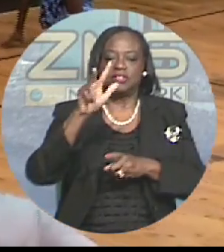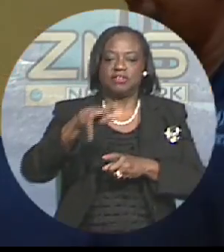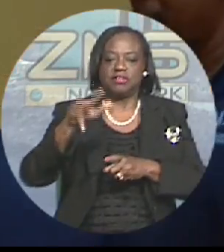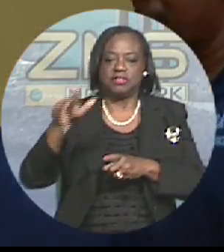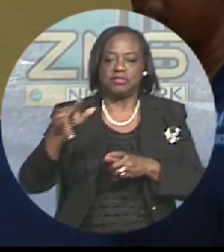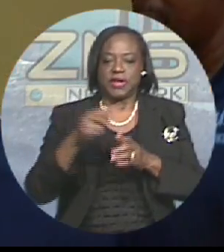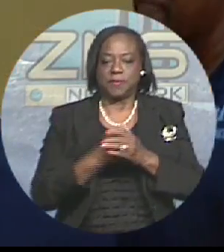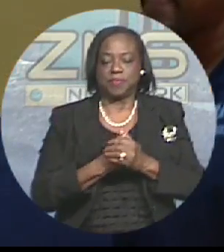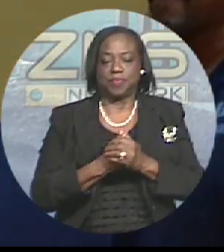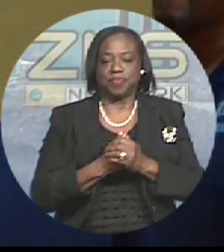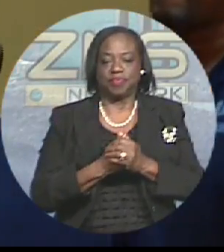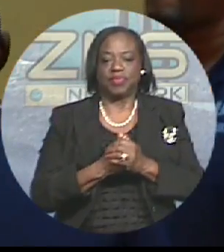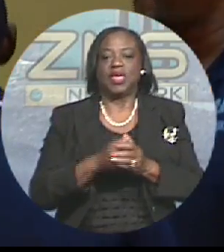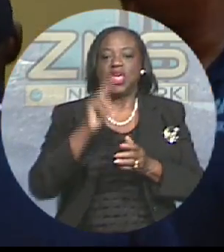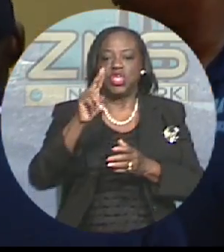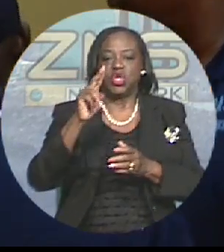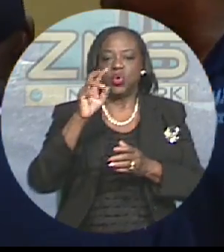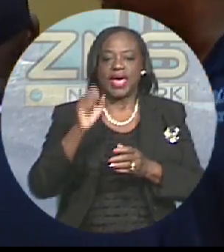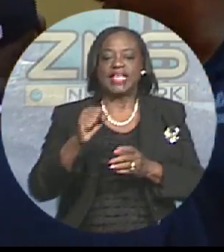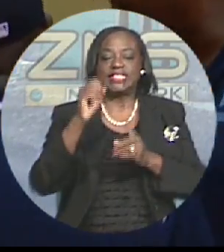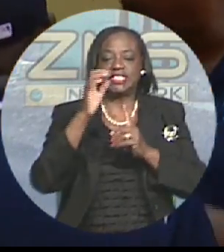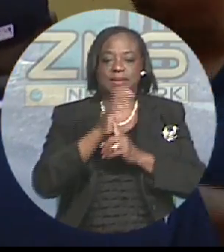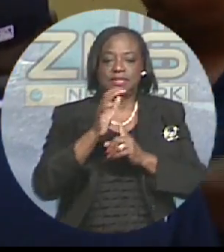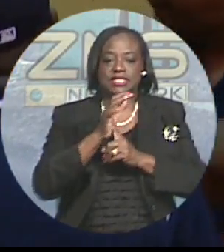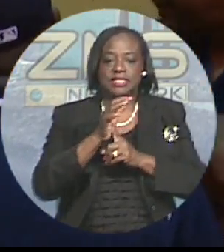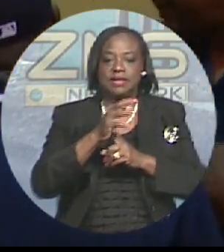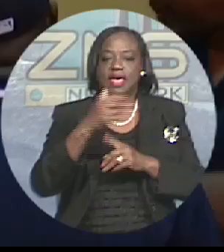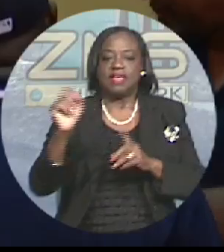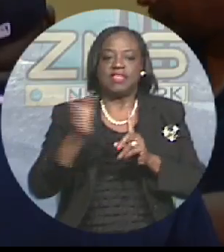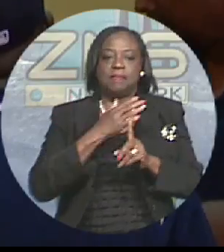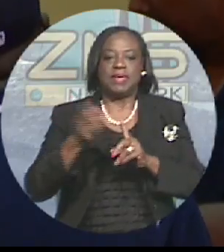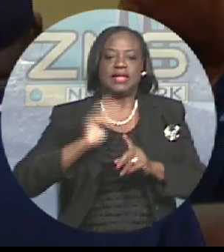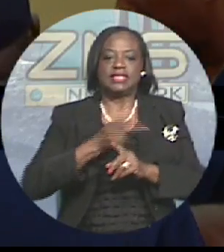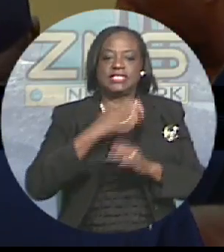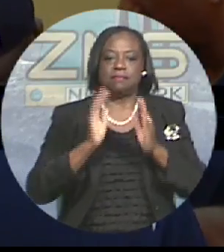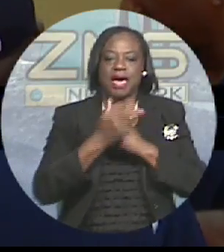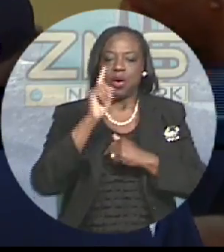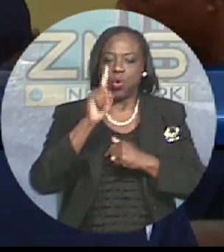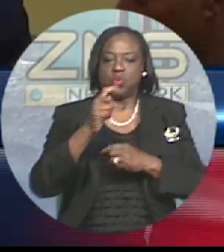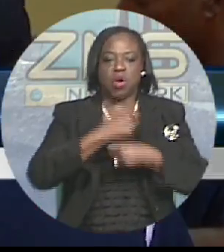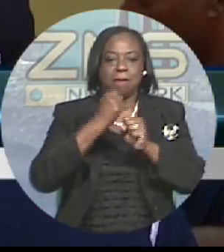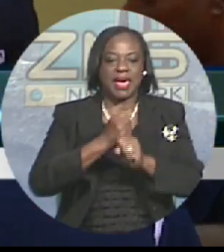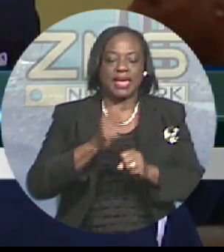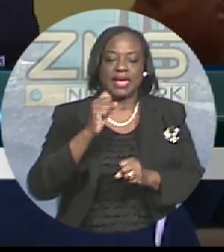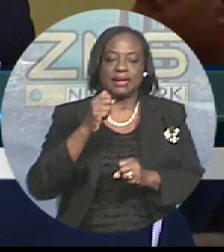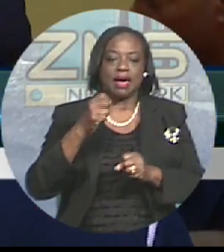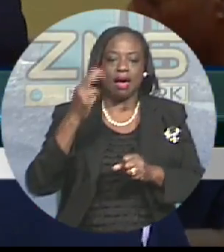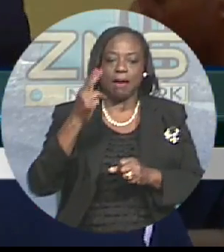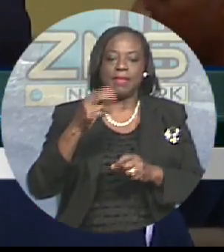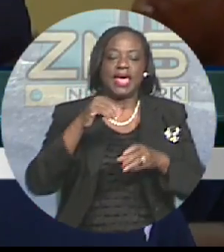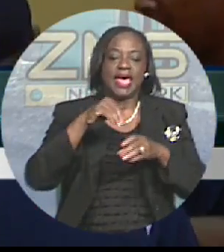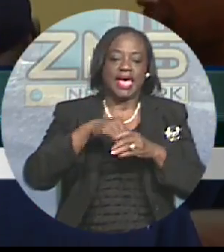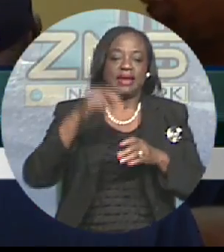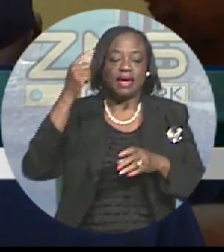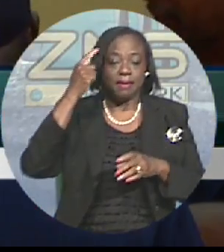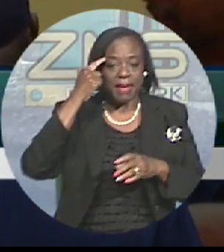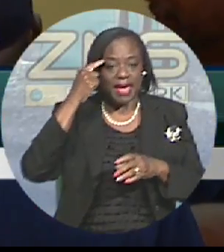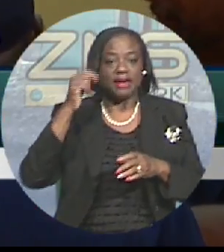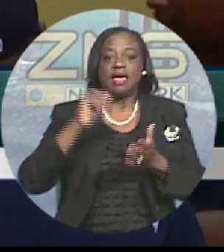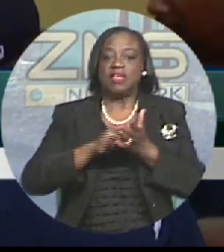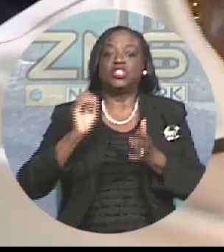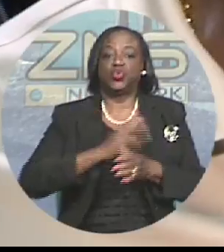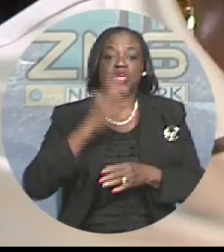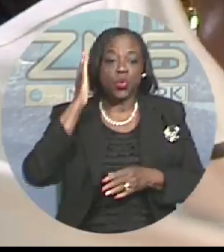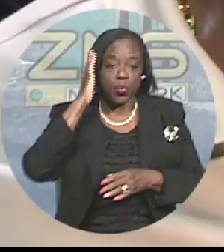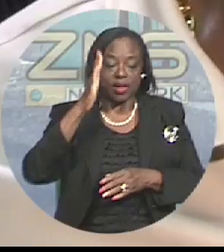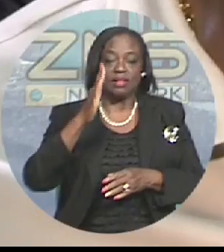53-33. They go to GWS Championship. They beat us by 1. So we made up in our mind and practiced for 2 weeks hard. Going out, to beat them and come out and